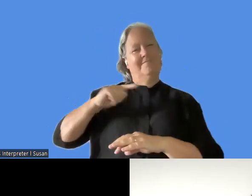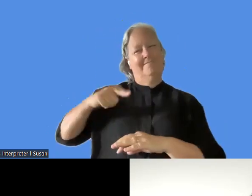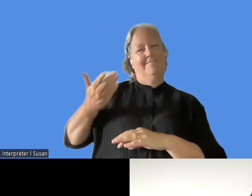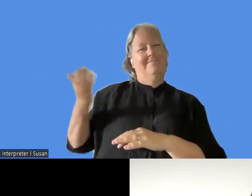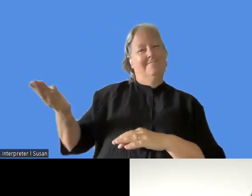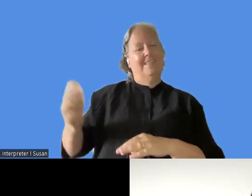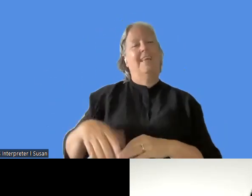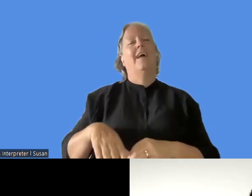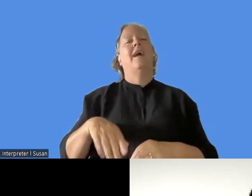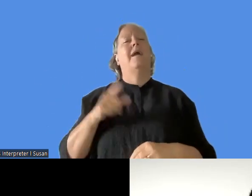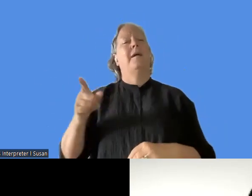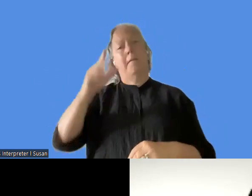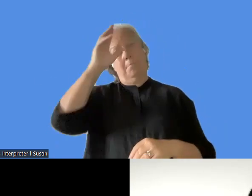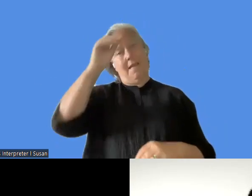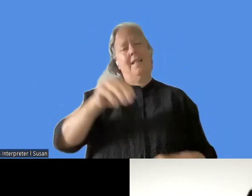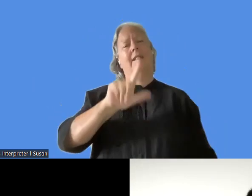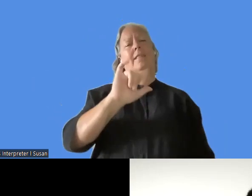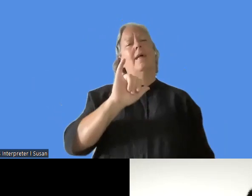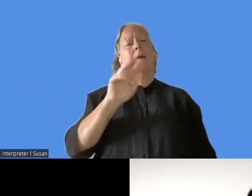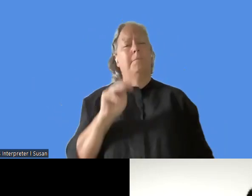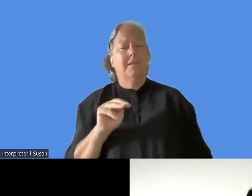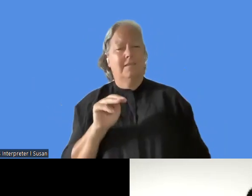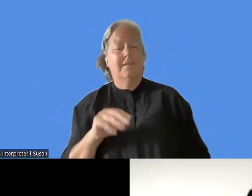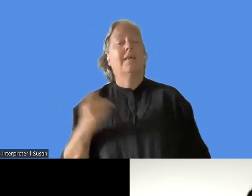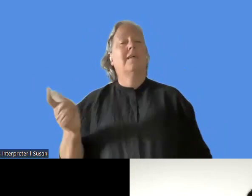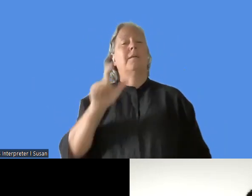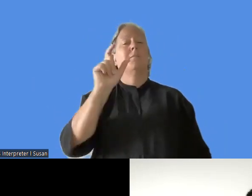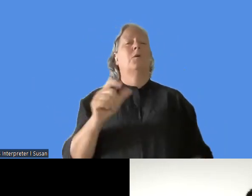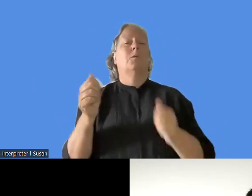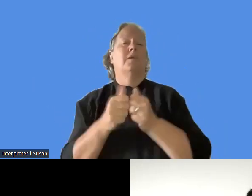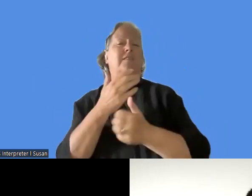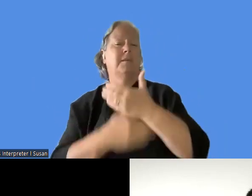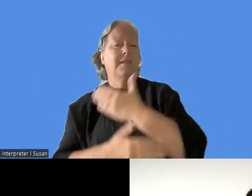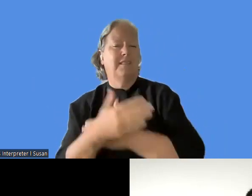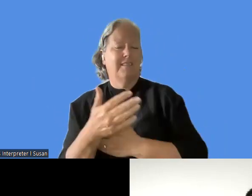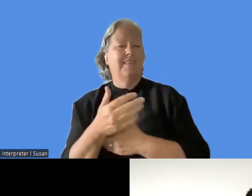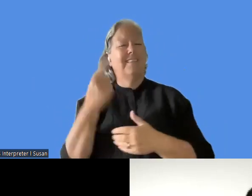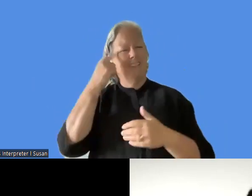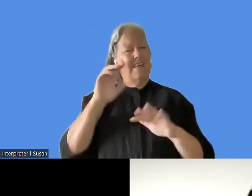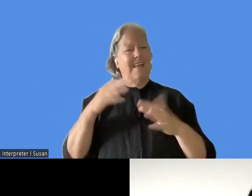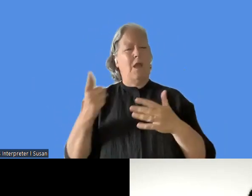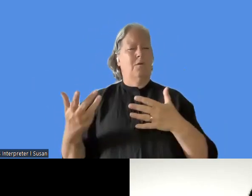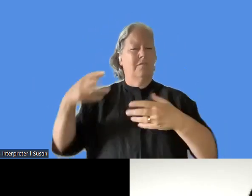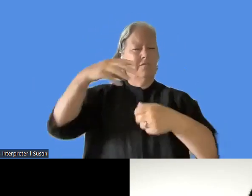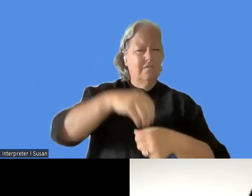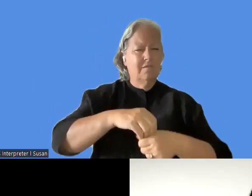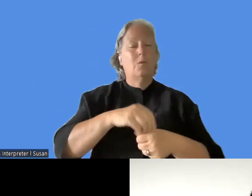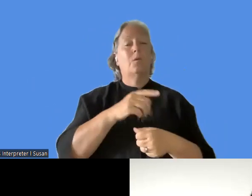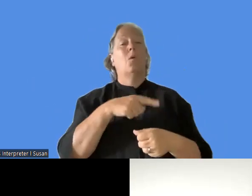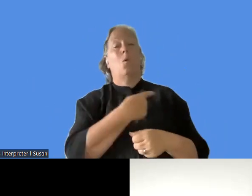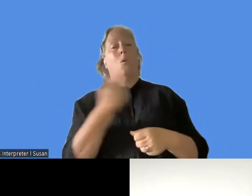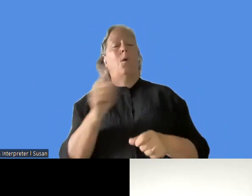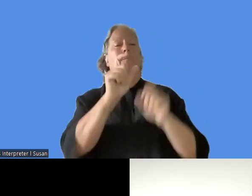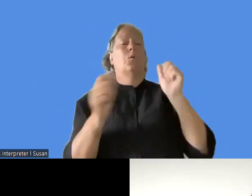and sharing in promoting the integrated development of persons with disability and how it can contribute to the common prosperity of all persons with disability